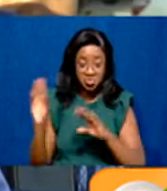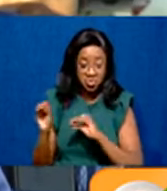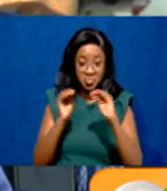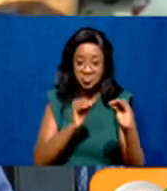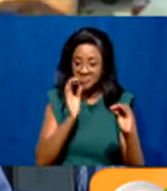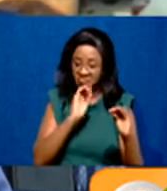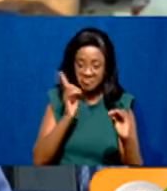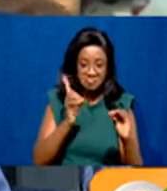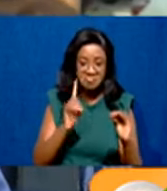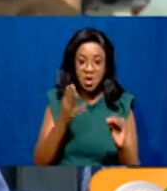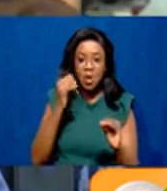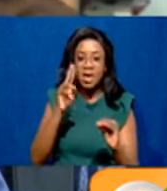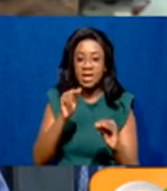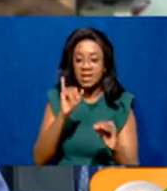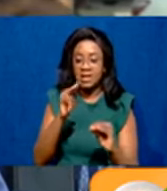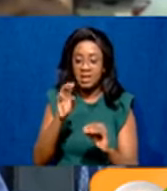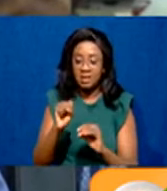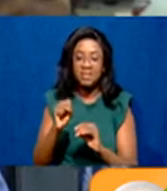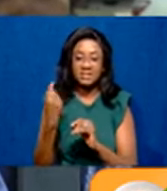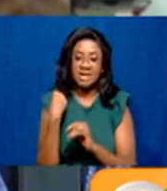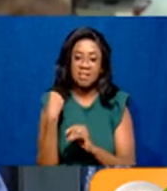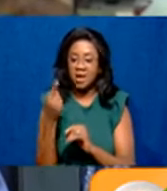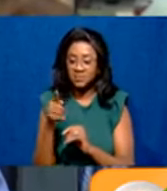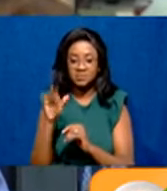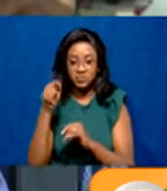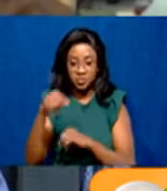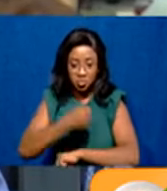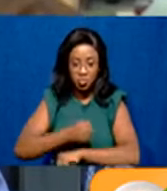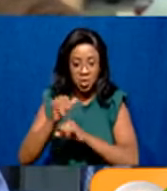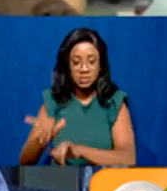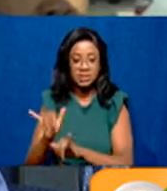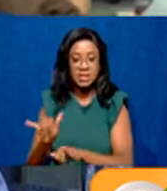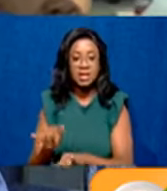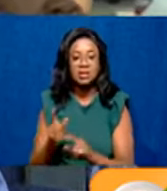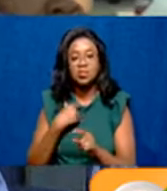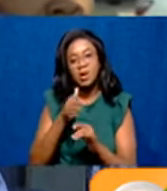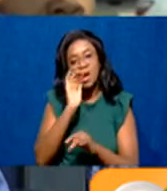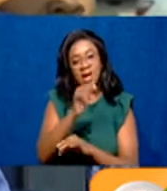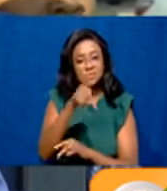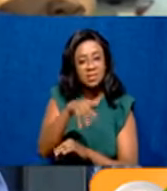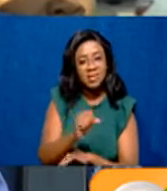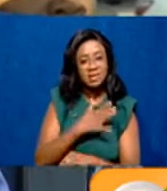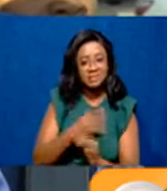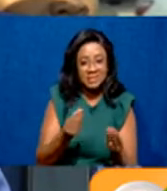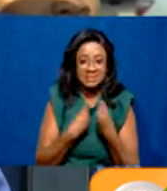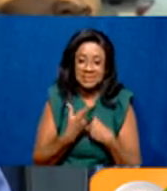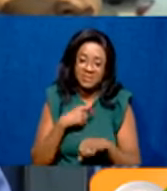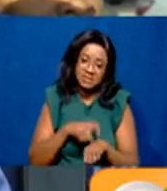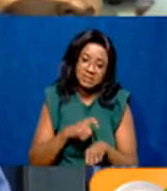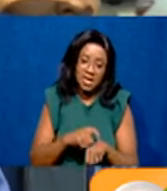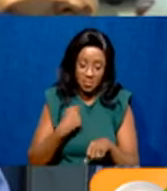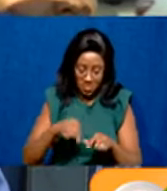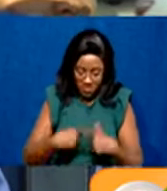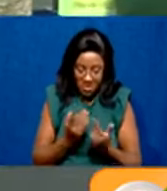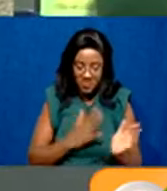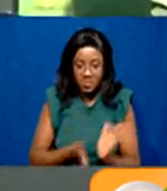number that we have. So we are requesting the PS Housing to consider giving us time so that we can